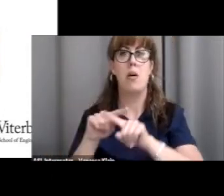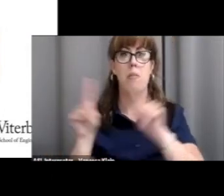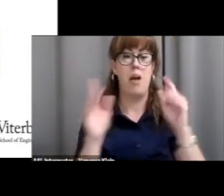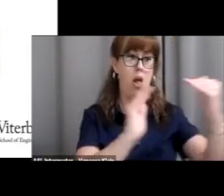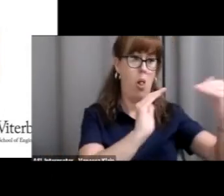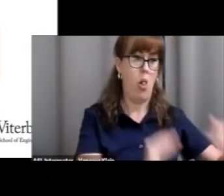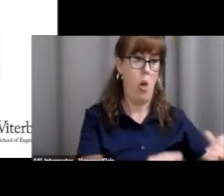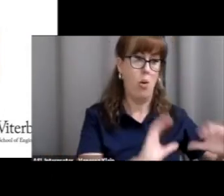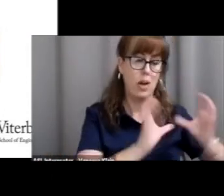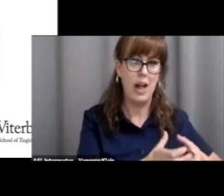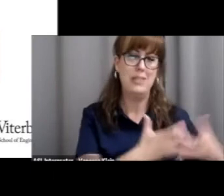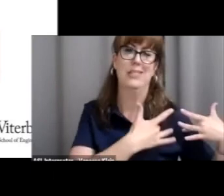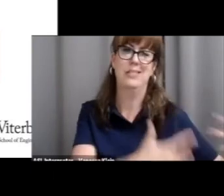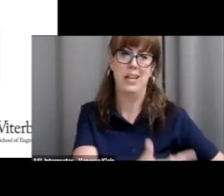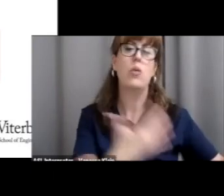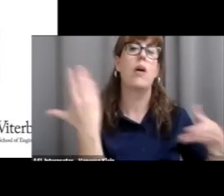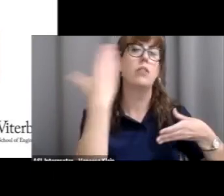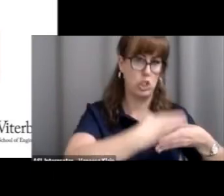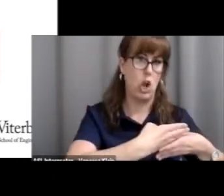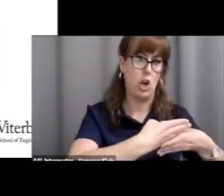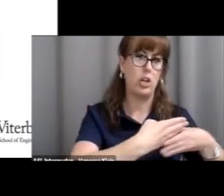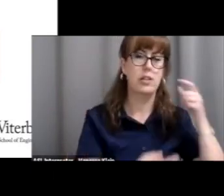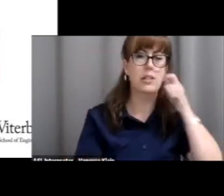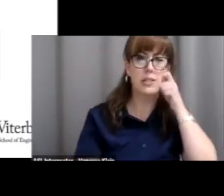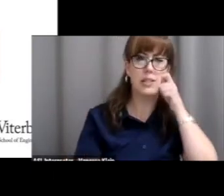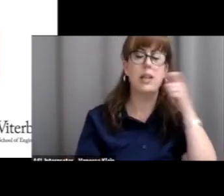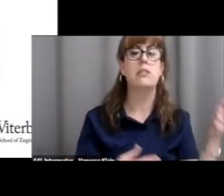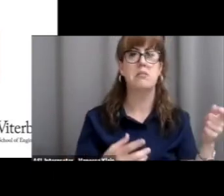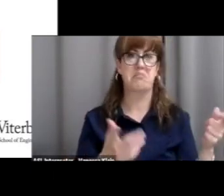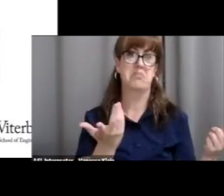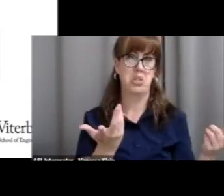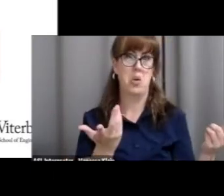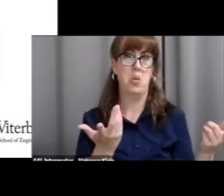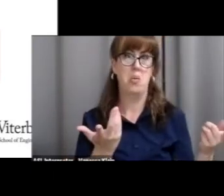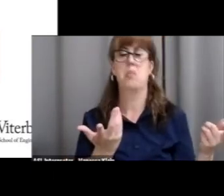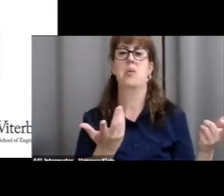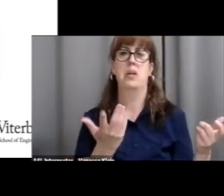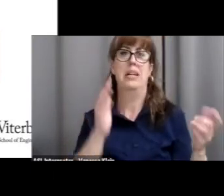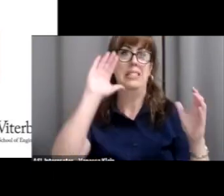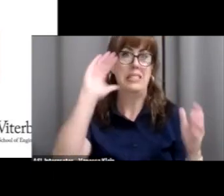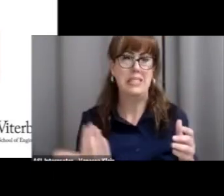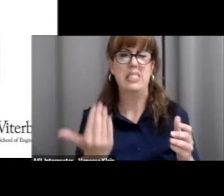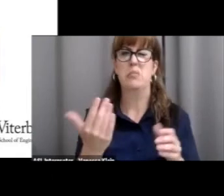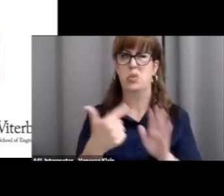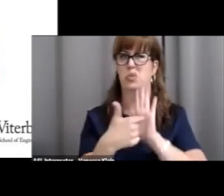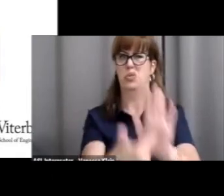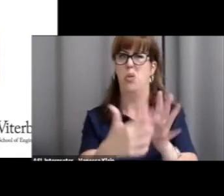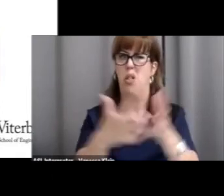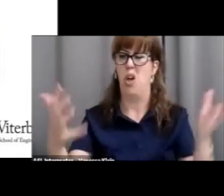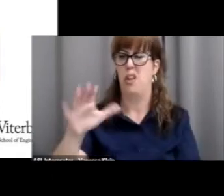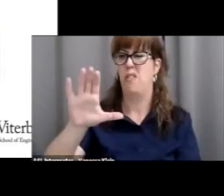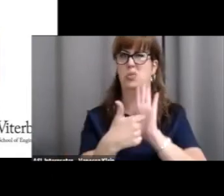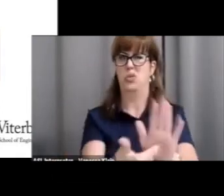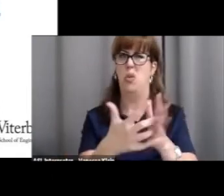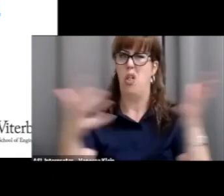characters had dark skin tones. So again, colorism seems to be a trend in these ads.